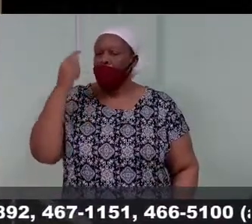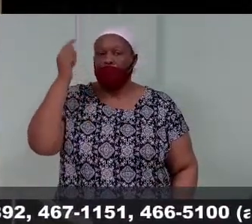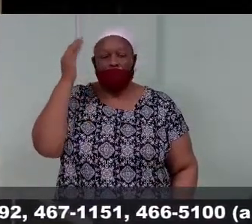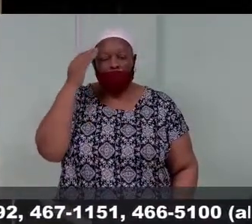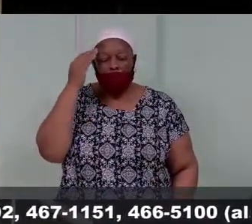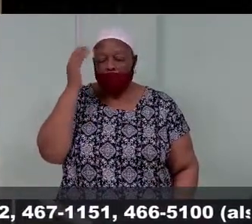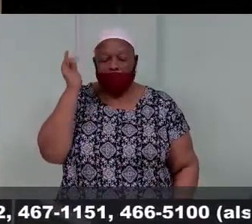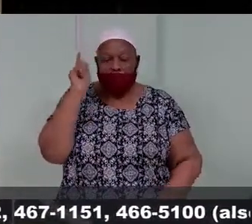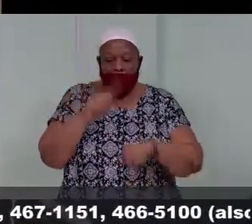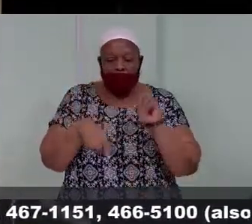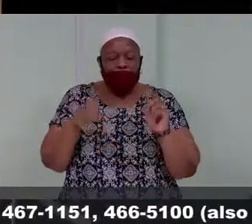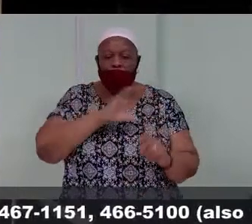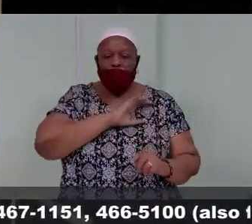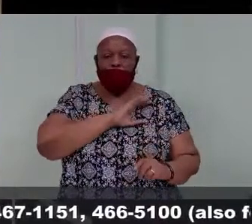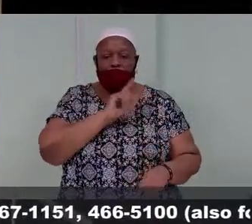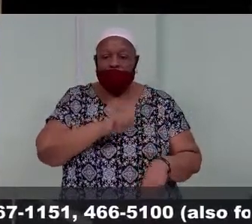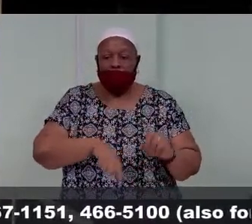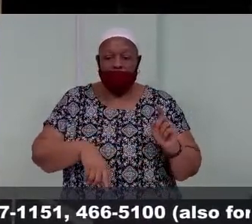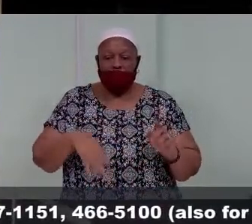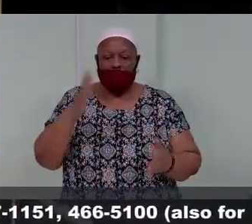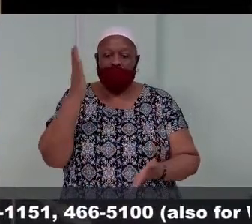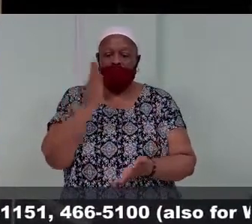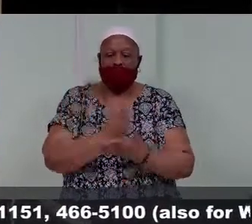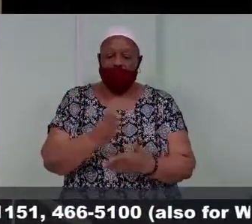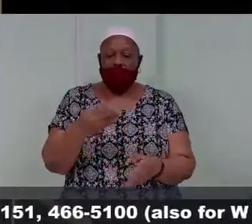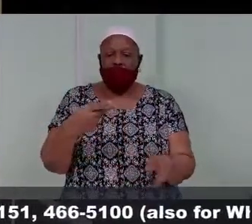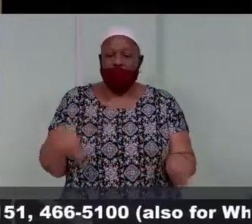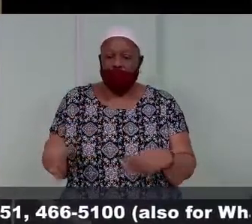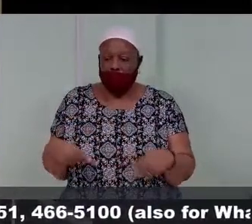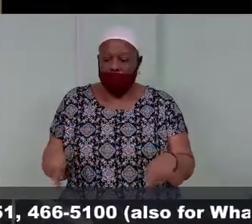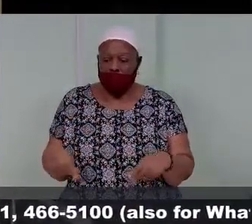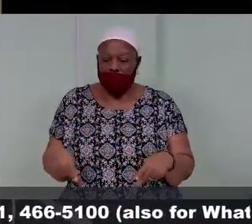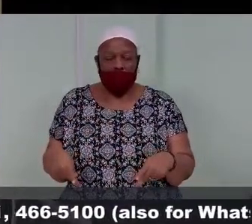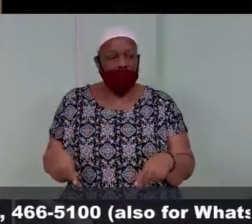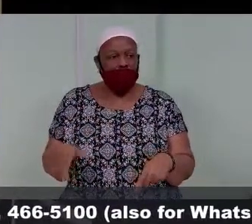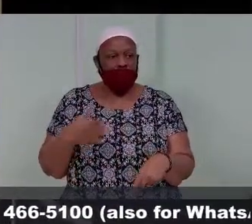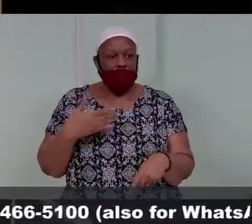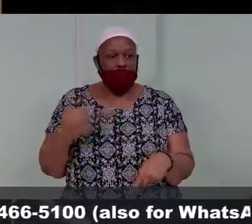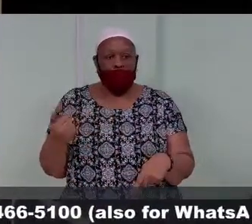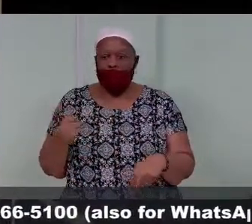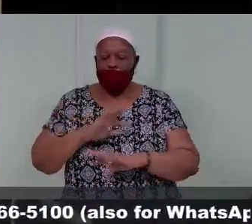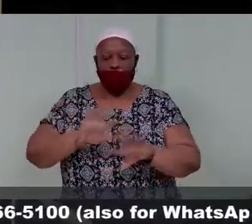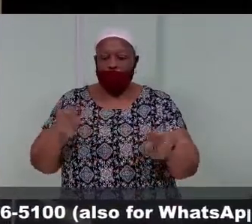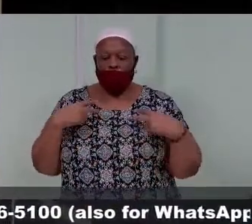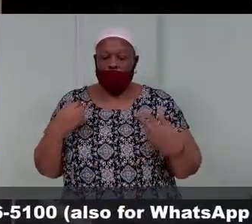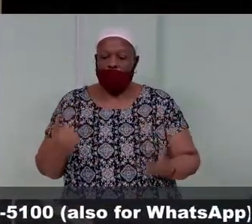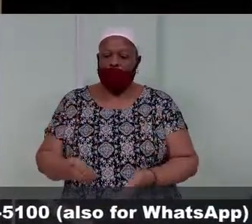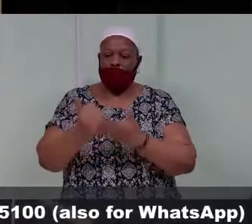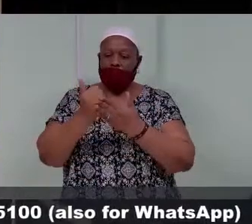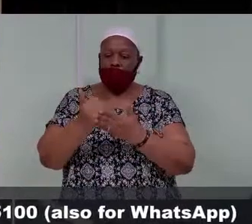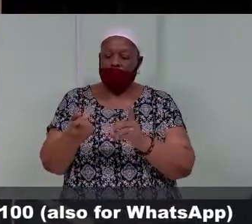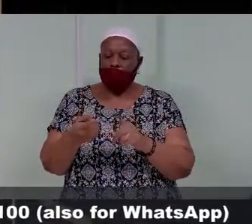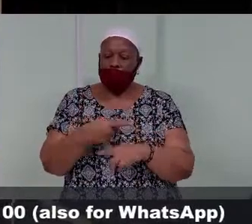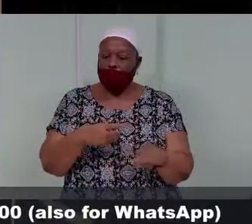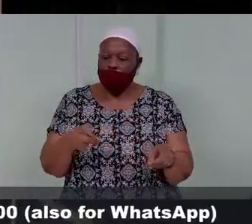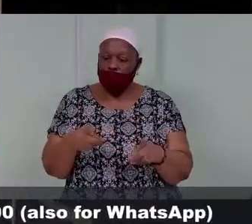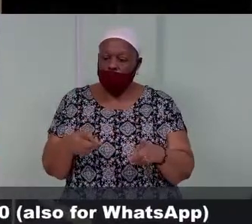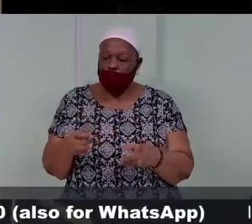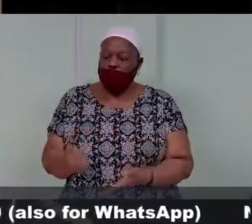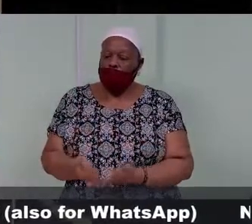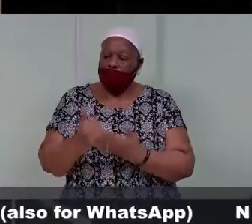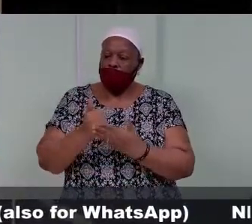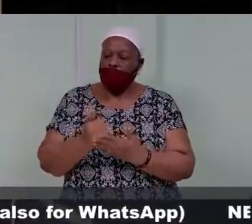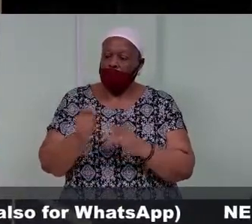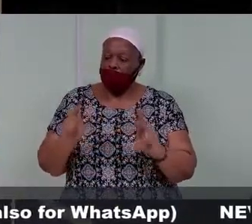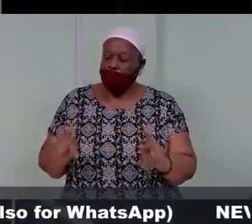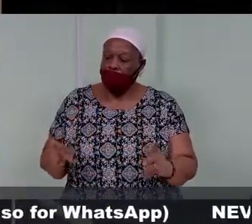place, because one don't want to stop the party and then you have a stampede and people are injured. And so we need to do this cautiously.